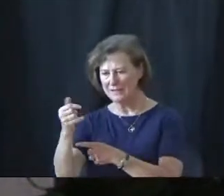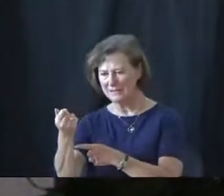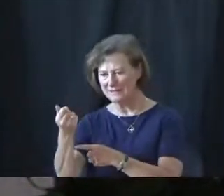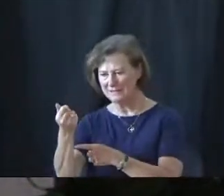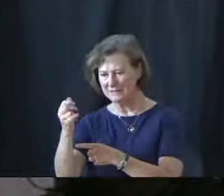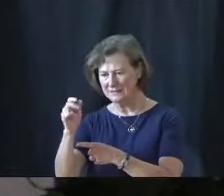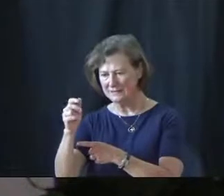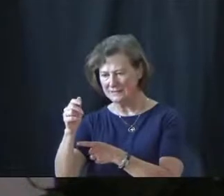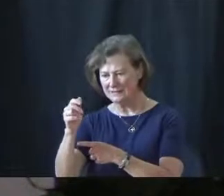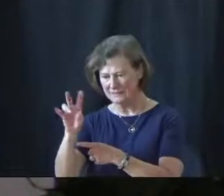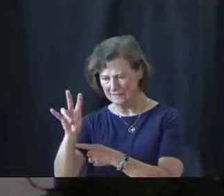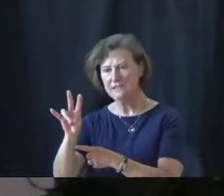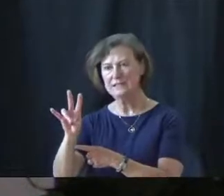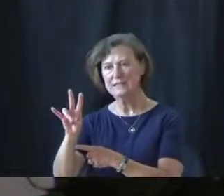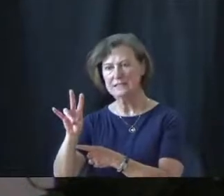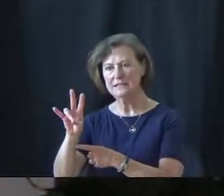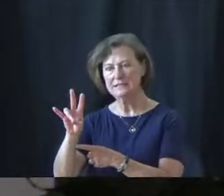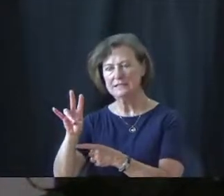CE.